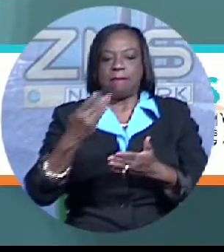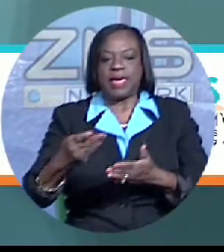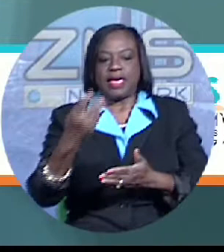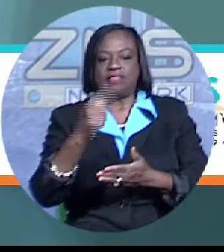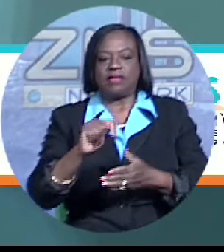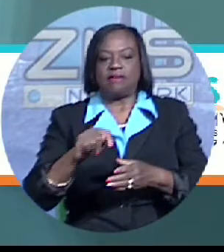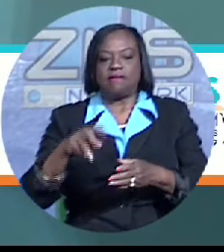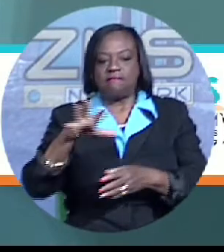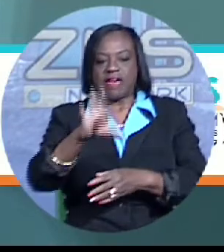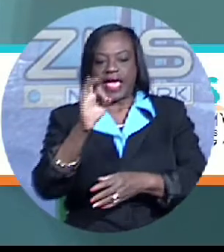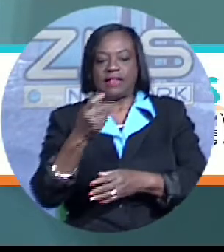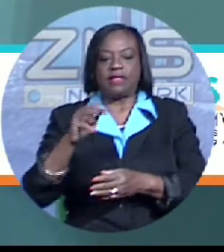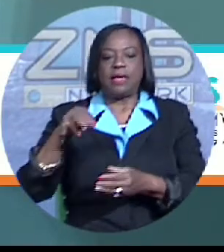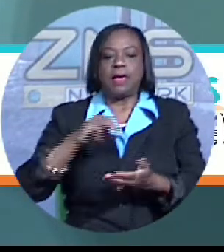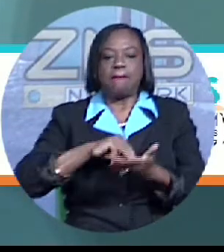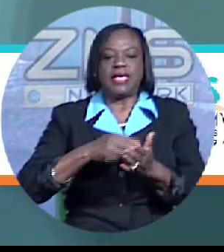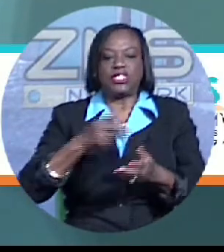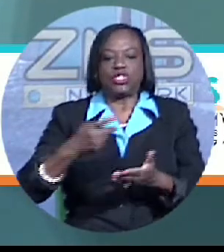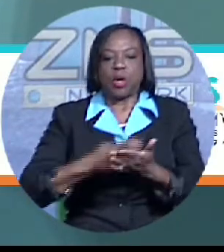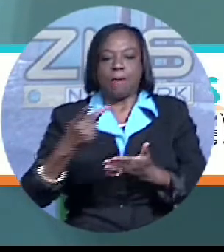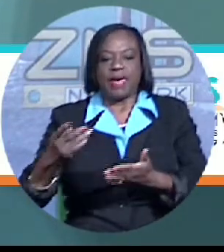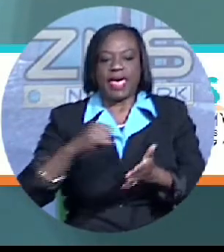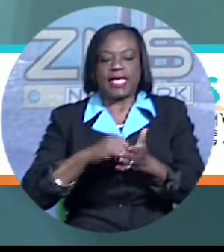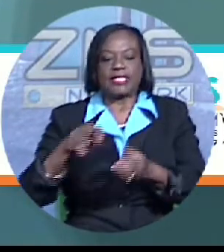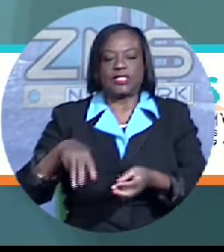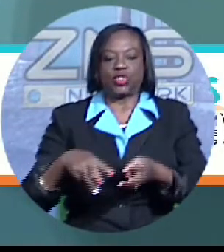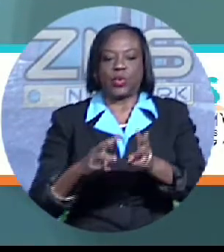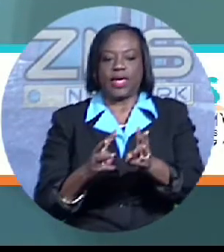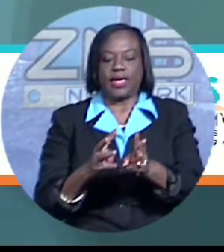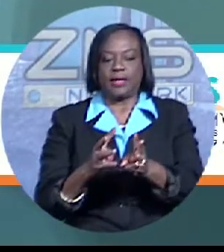means to pay its way.